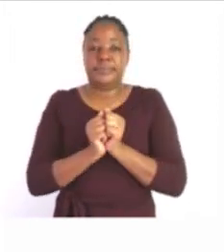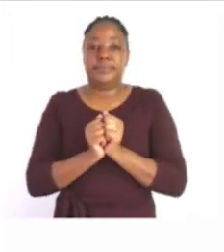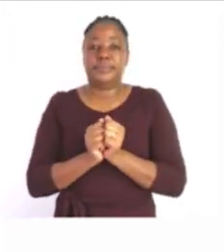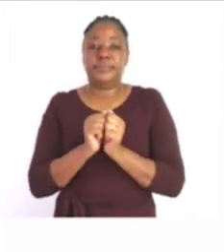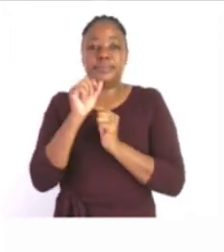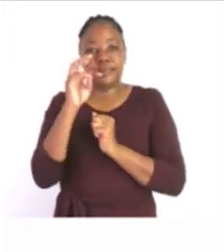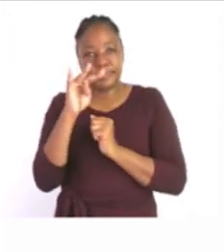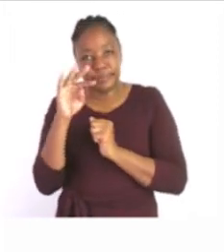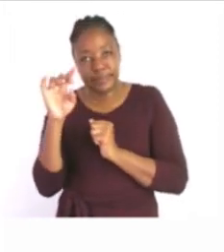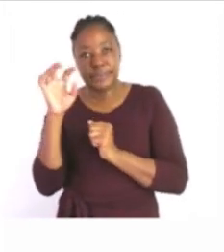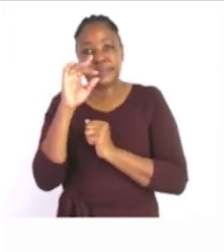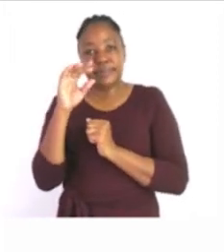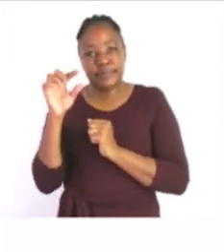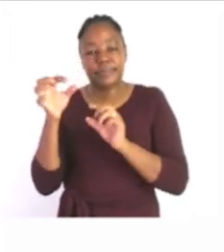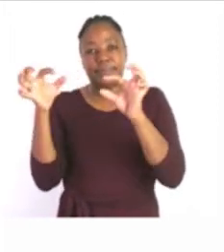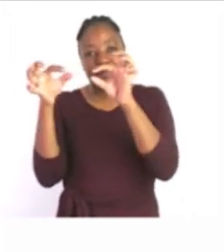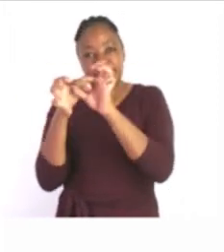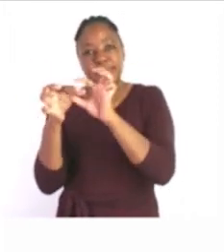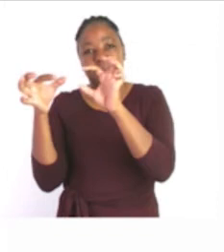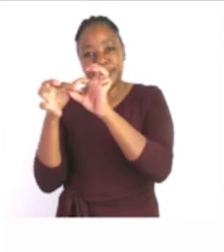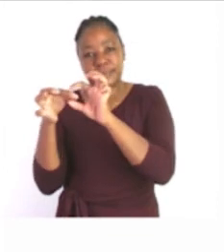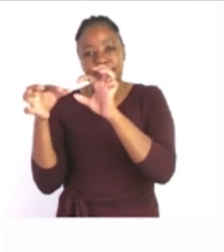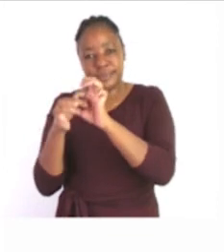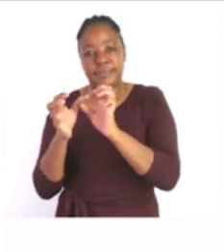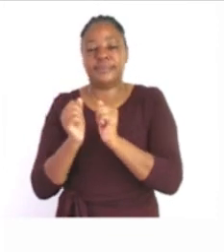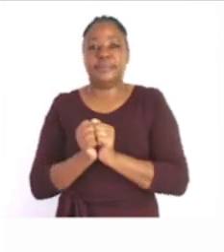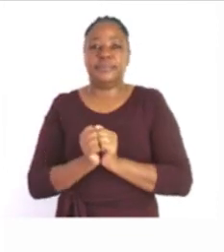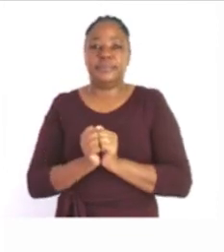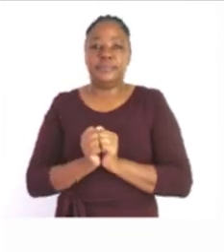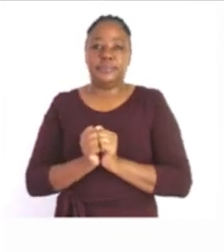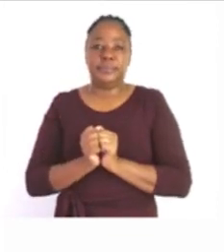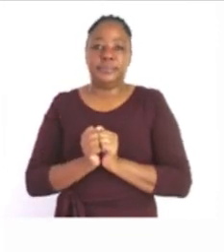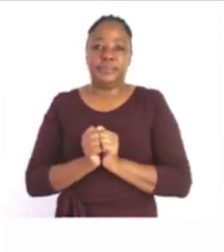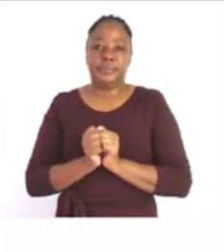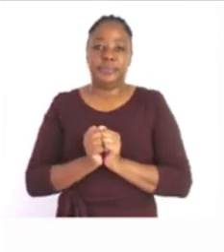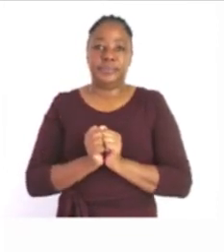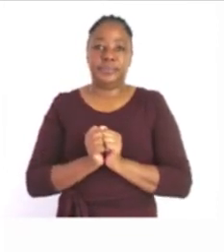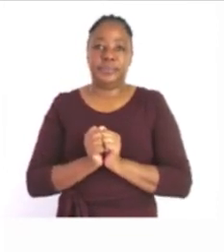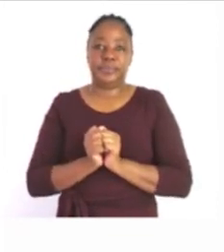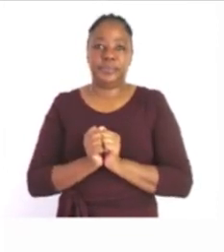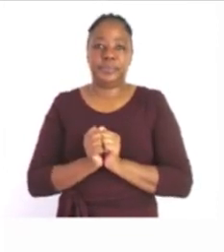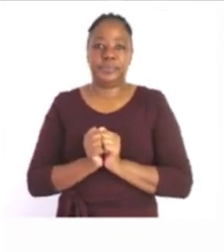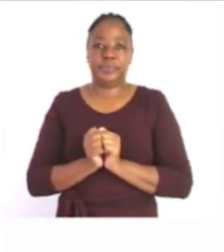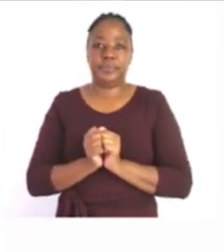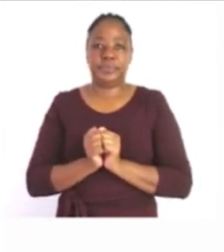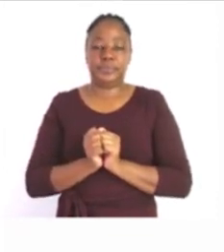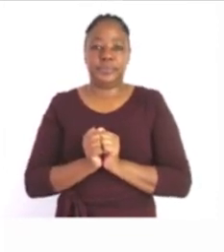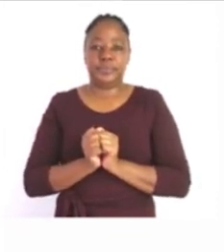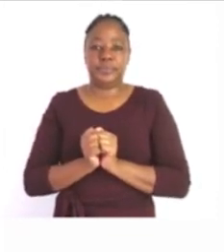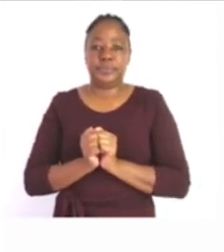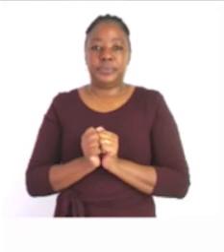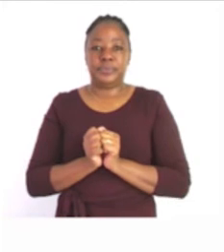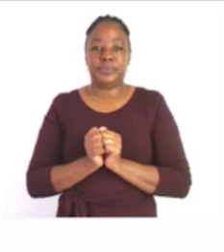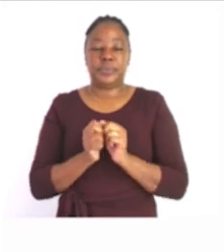you need to, and make sure that if there are any corrections you need to do before you say it is correct, do it. I hope